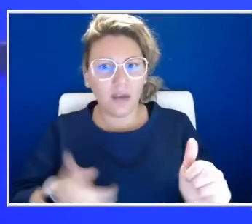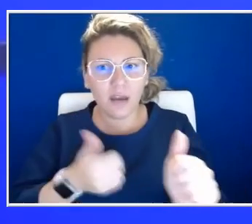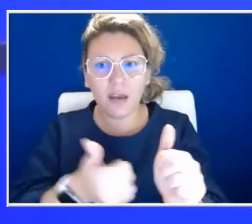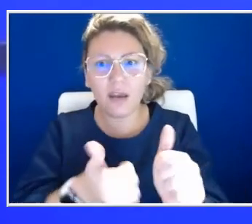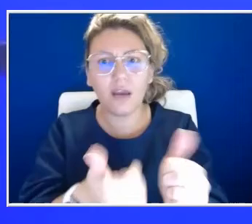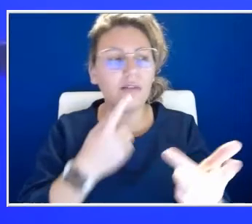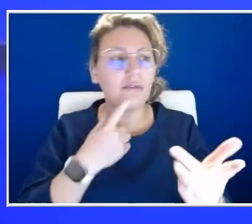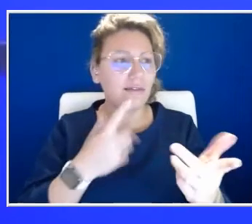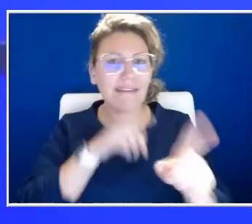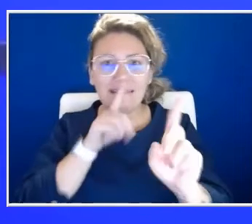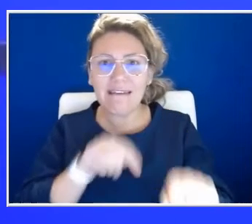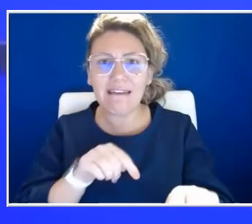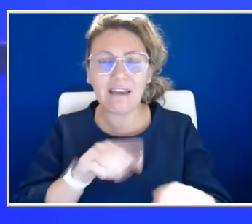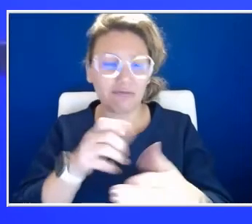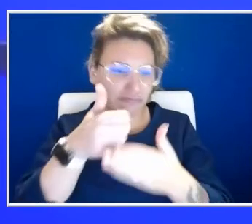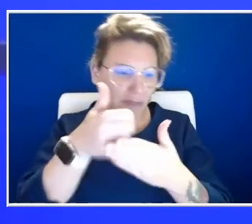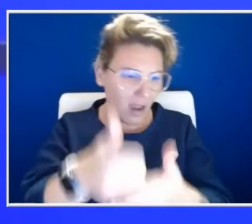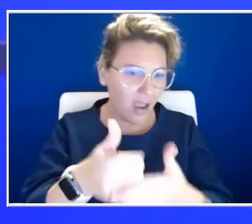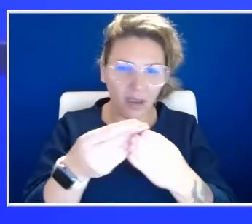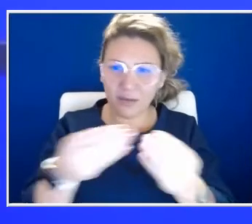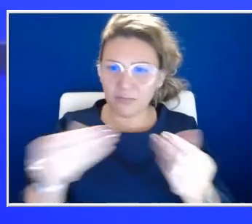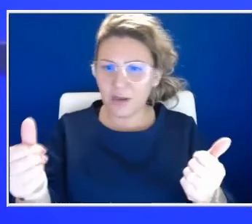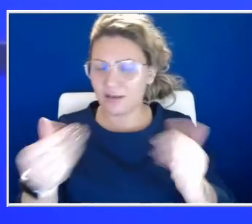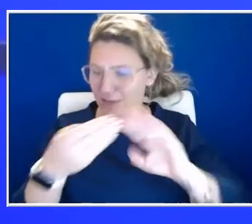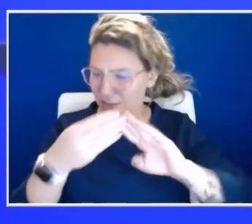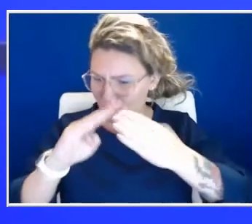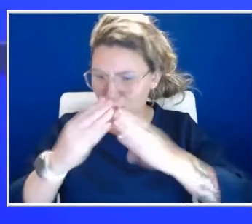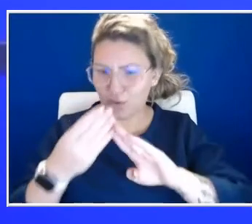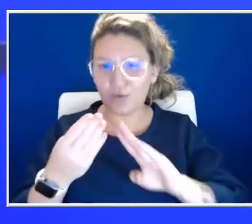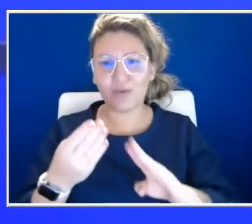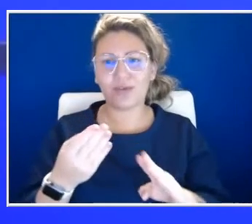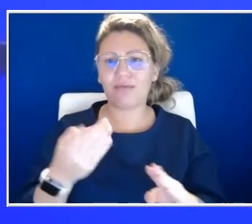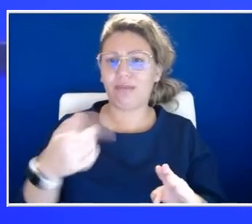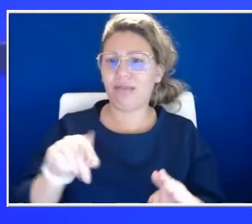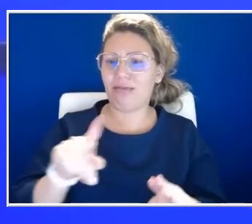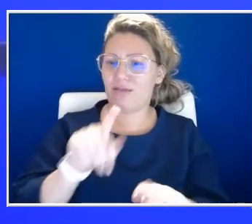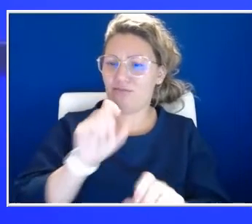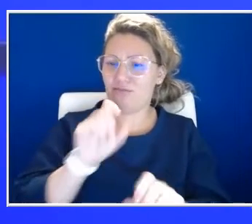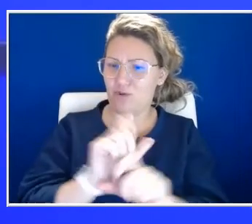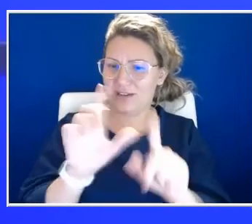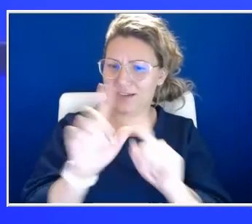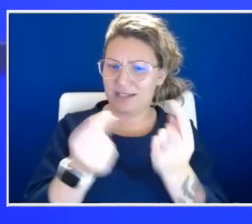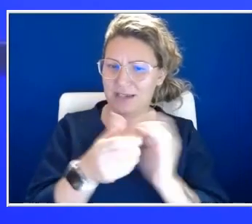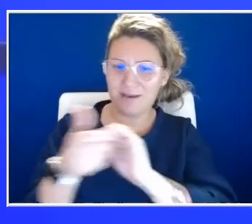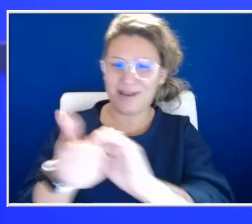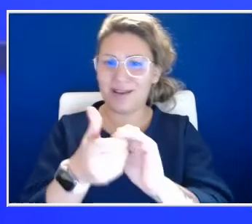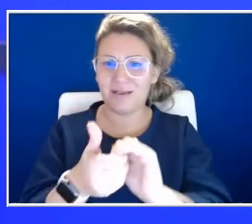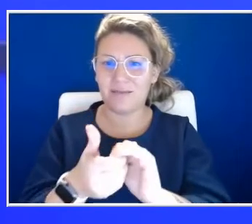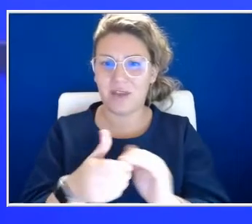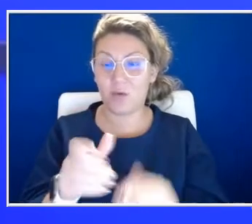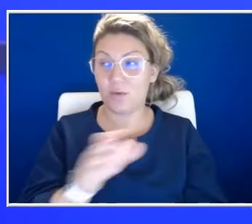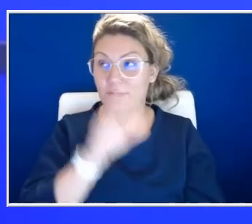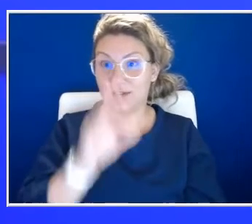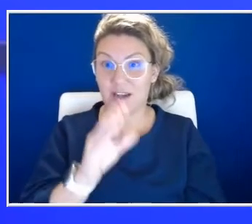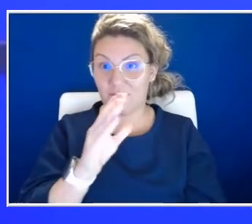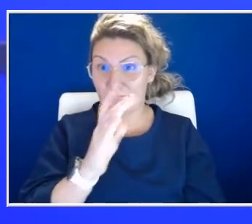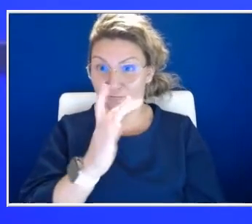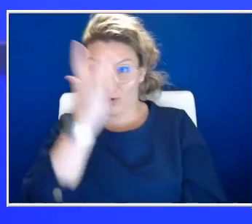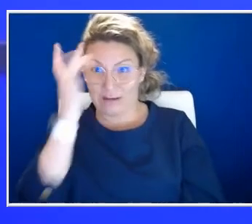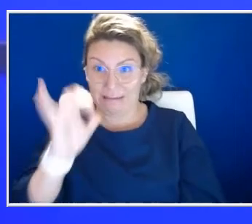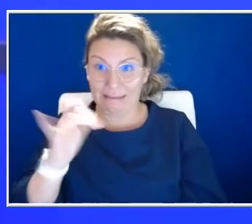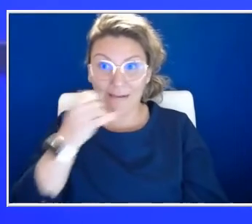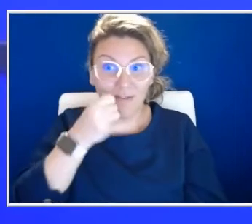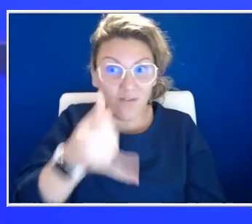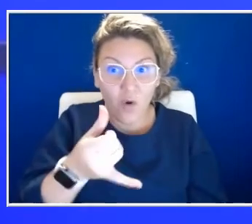call. They helped out, our community. They worked as a team together. I don't think I'll ever forget the call that I got from